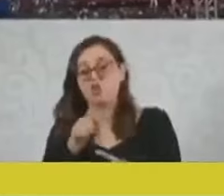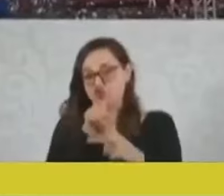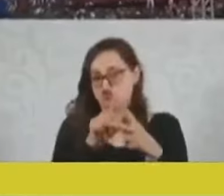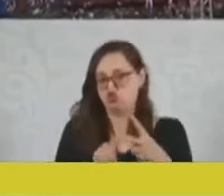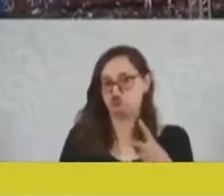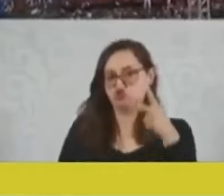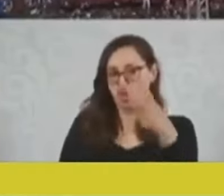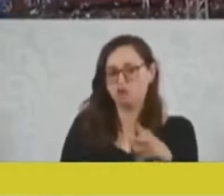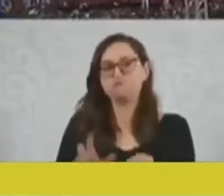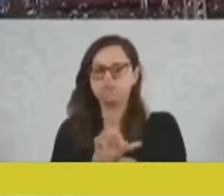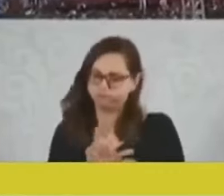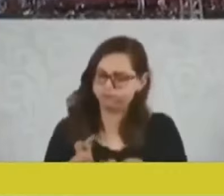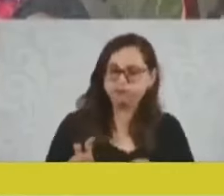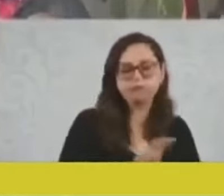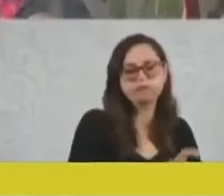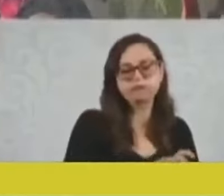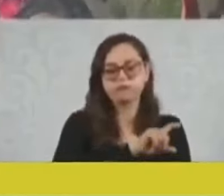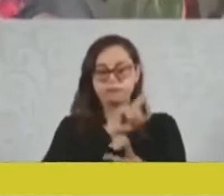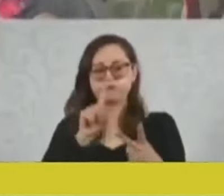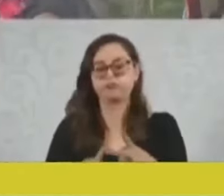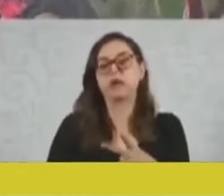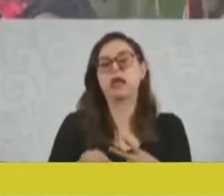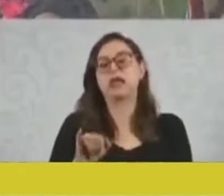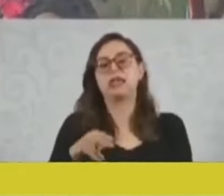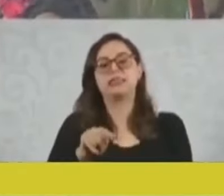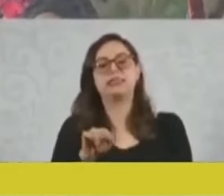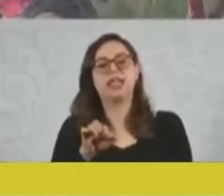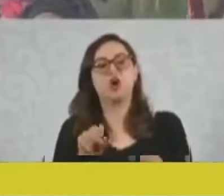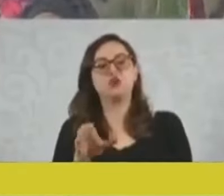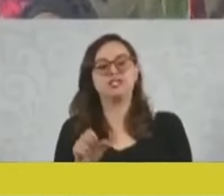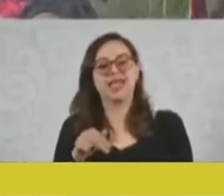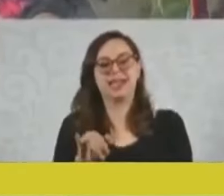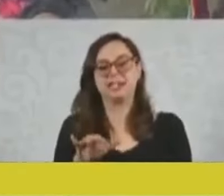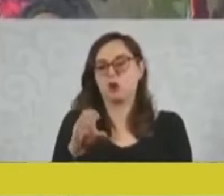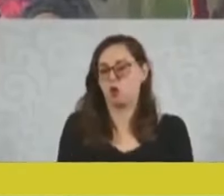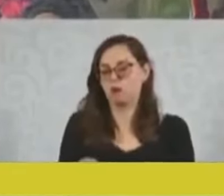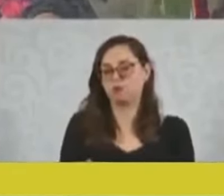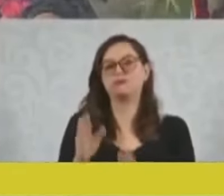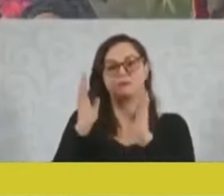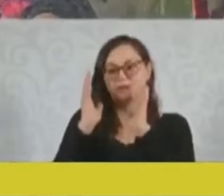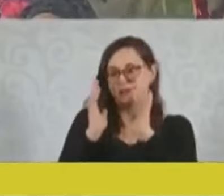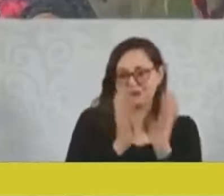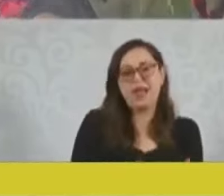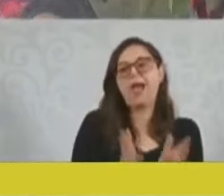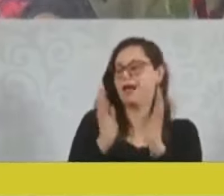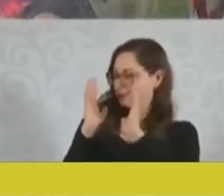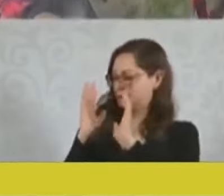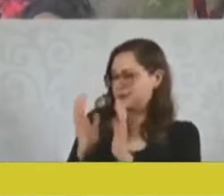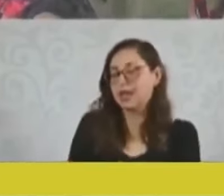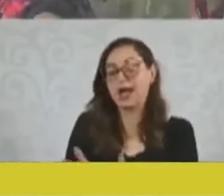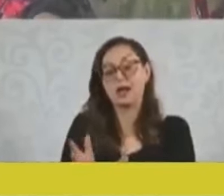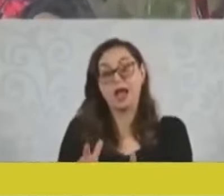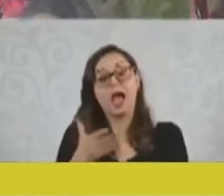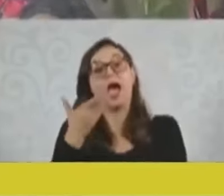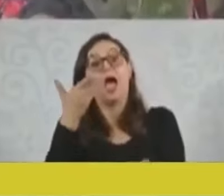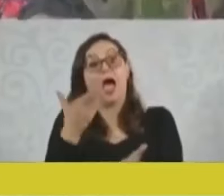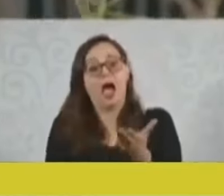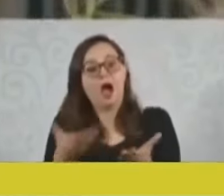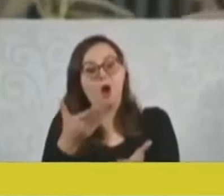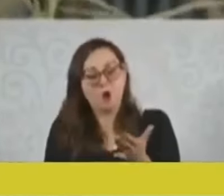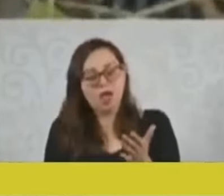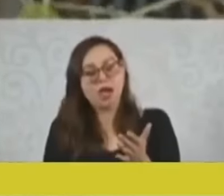Now we will take Maya train to the port of Progreso in Yucatan, and we will